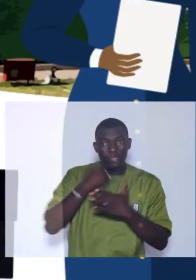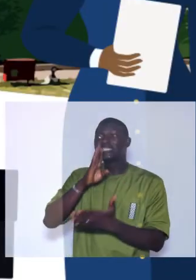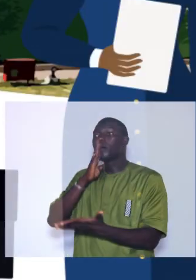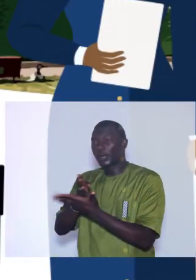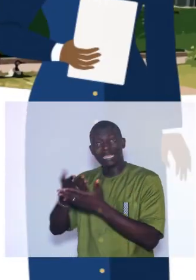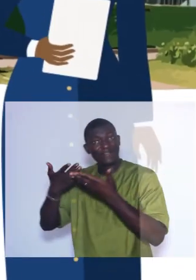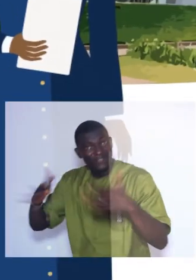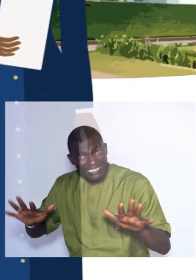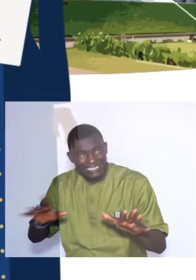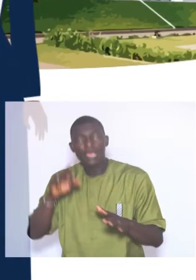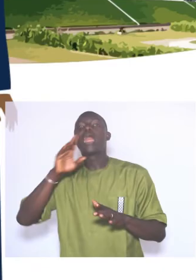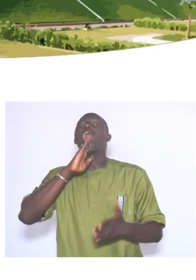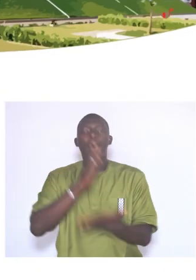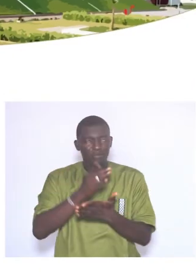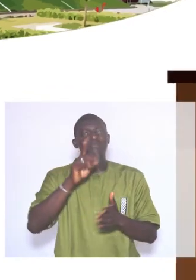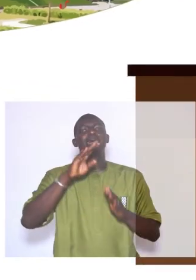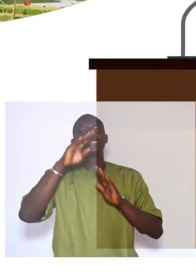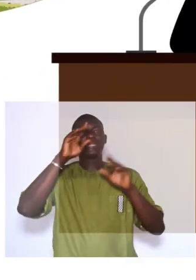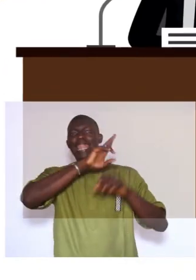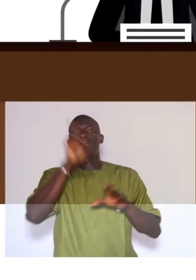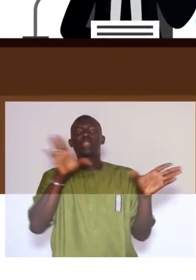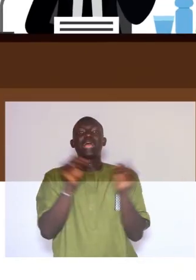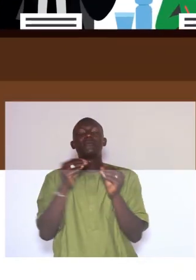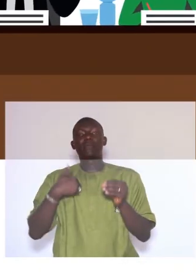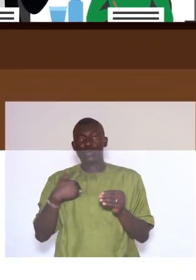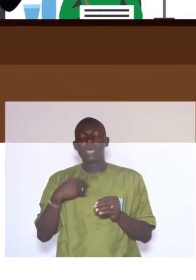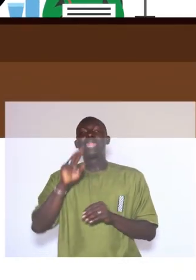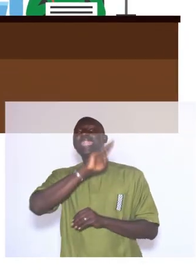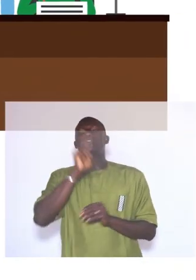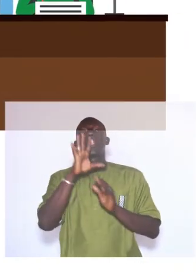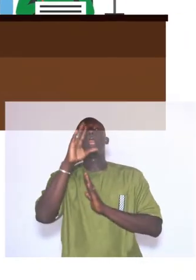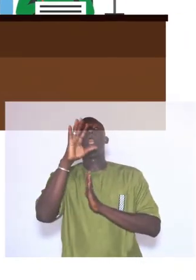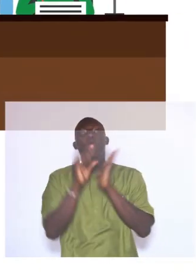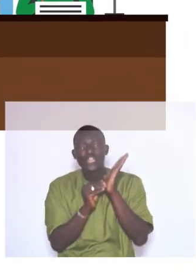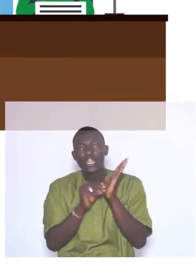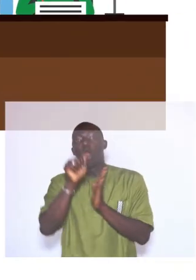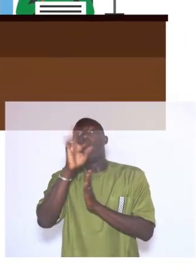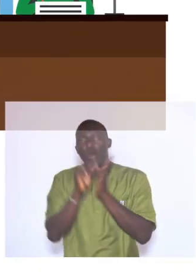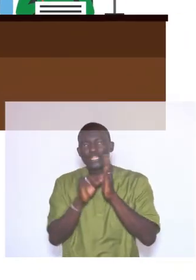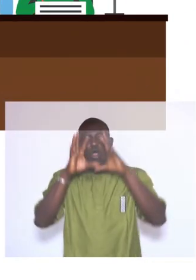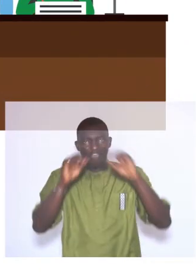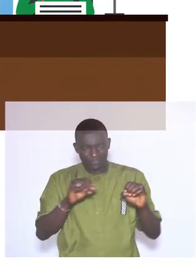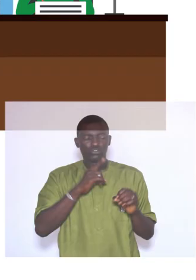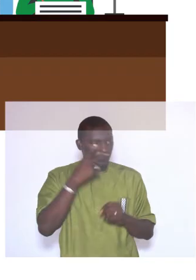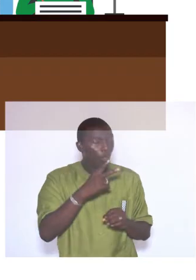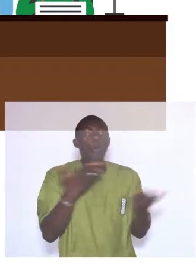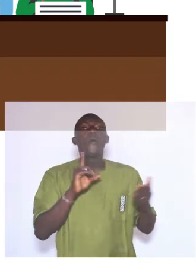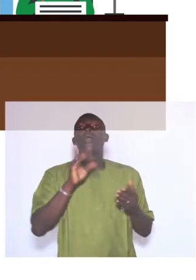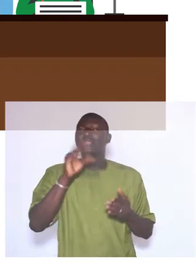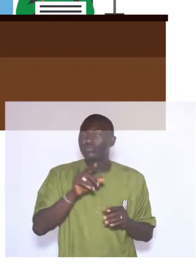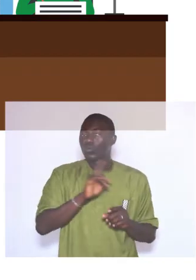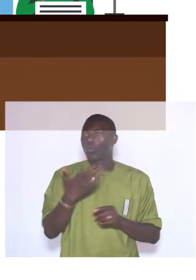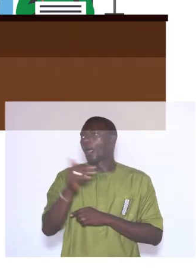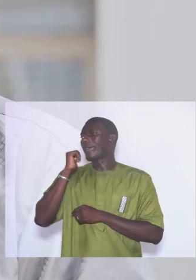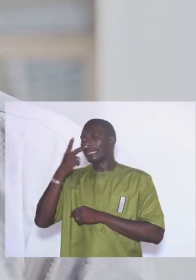done by the Parliament, approved by the Parliament, then the National Audit Office comes into play. What they do is to go back and then check whether those funds